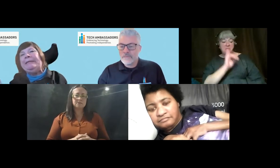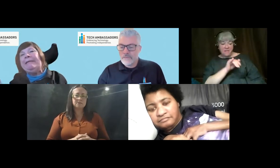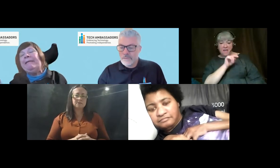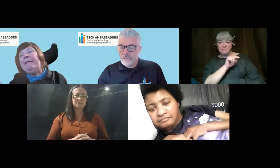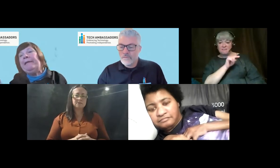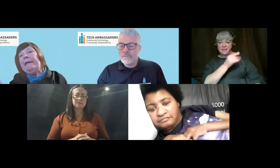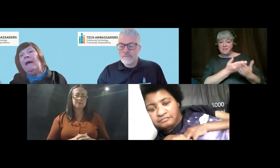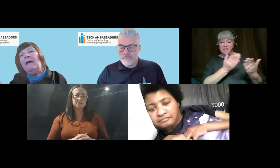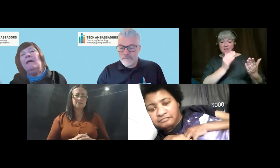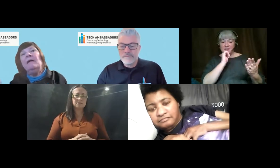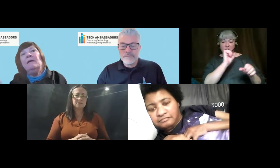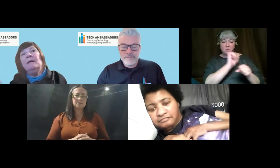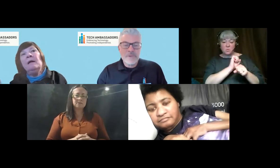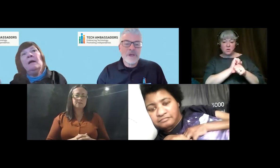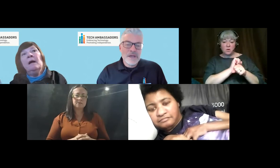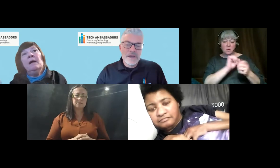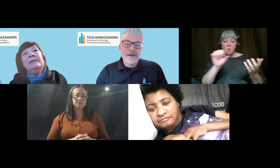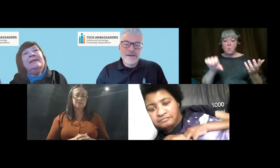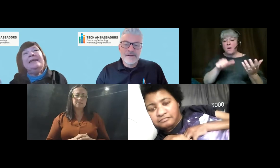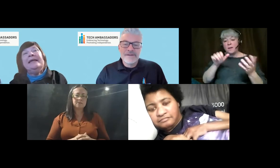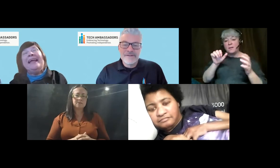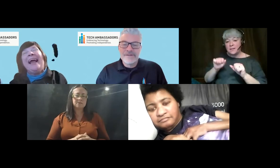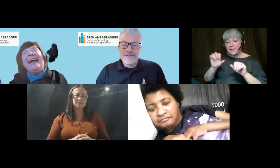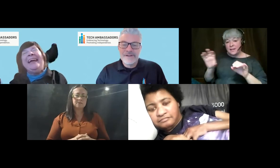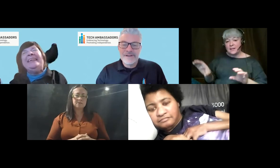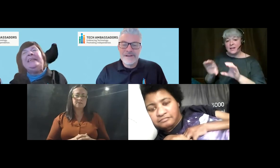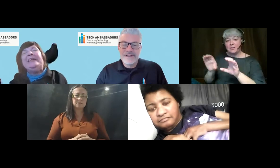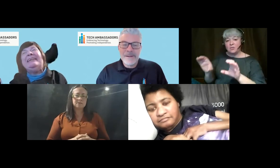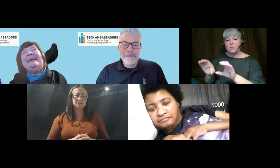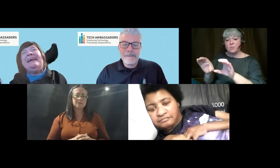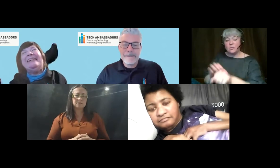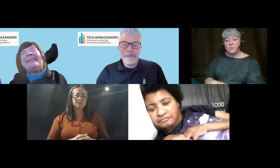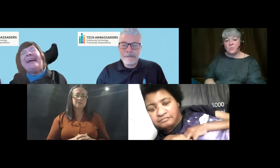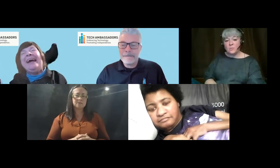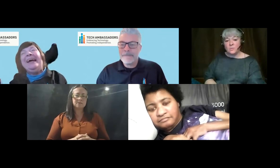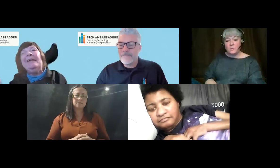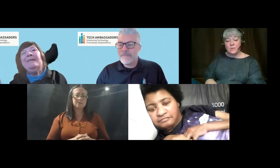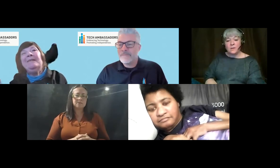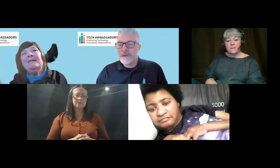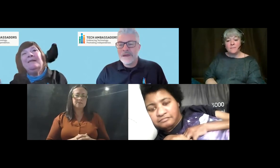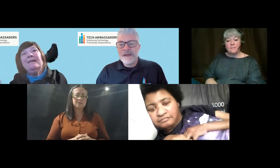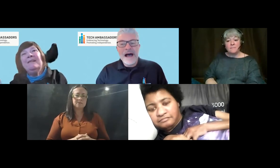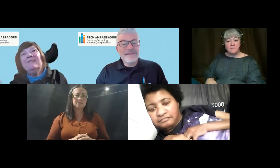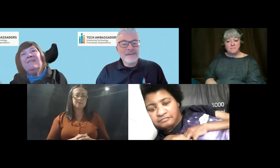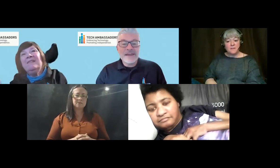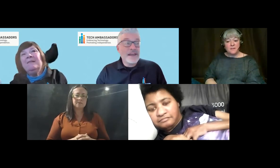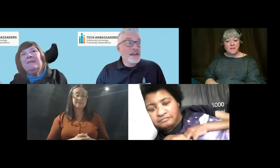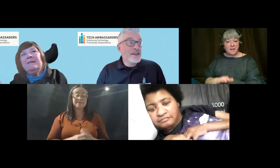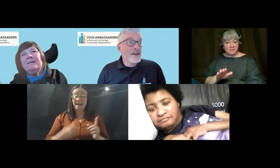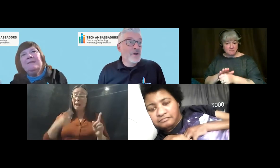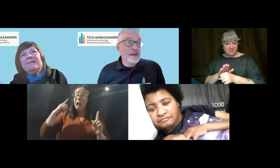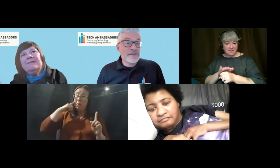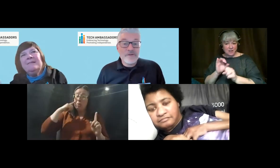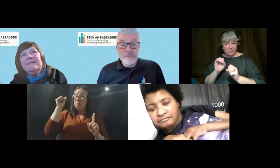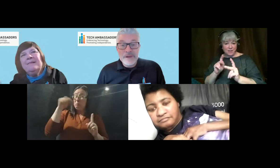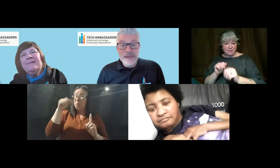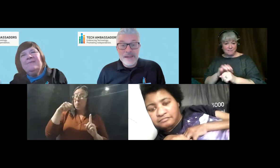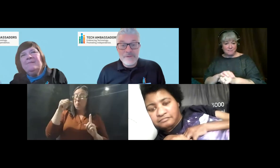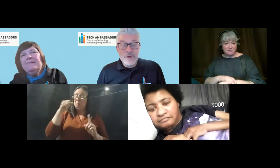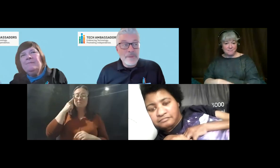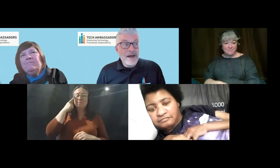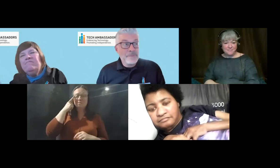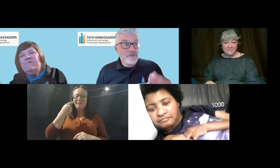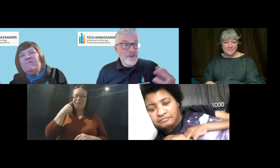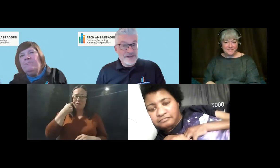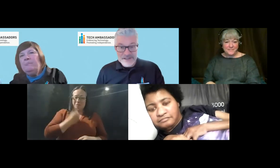I do, you know? Did that answer it okay? I think, and you know, like for